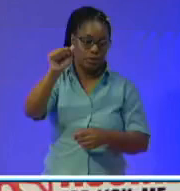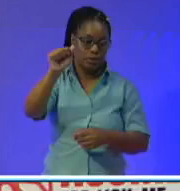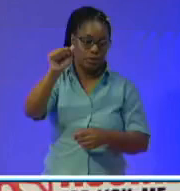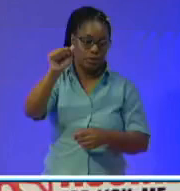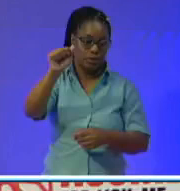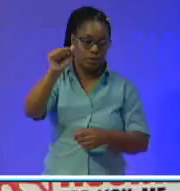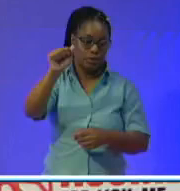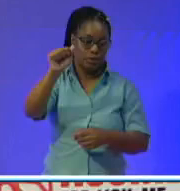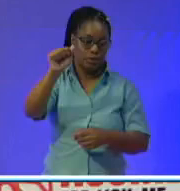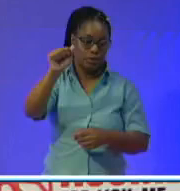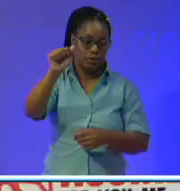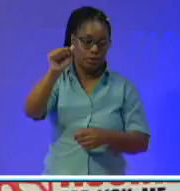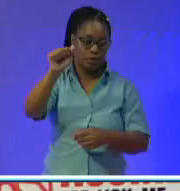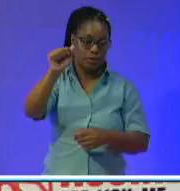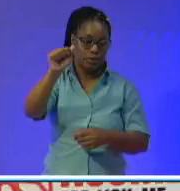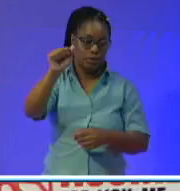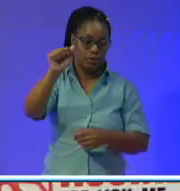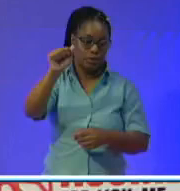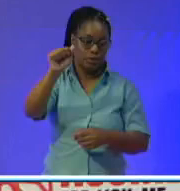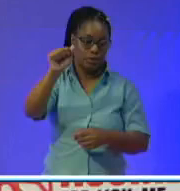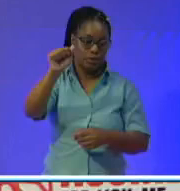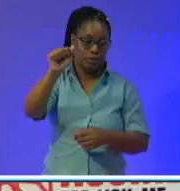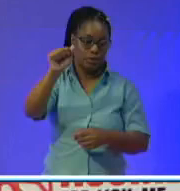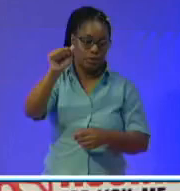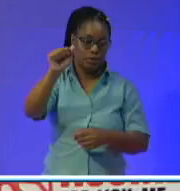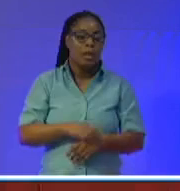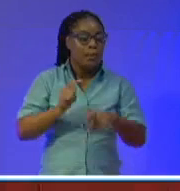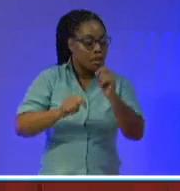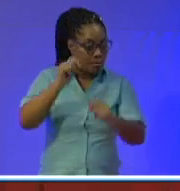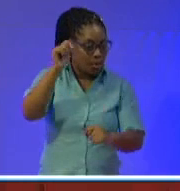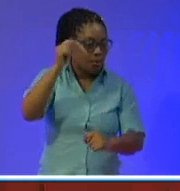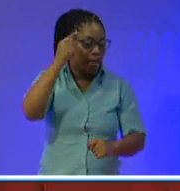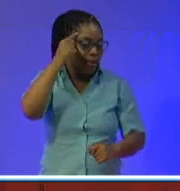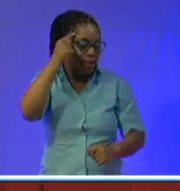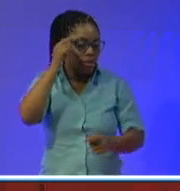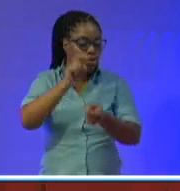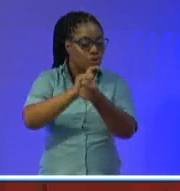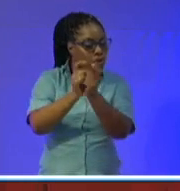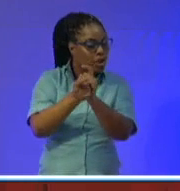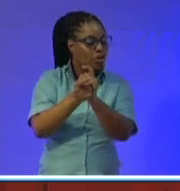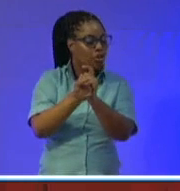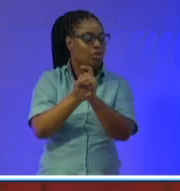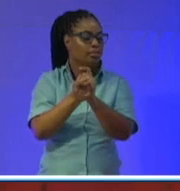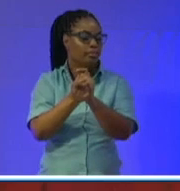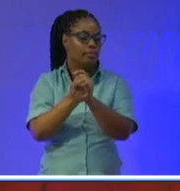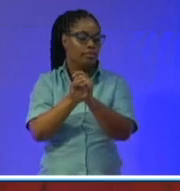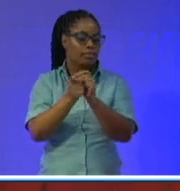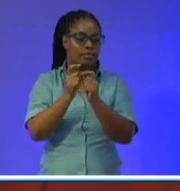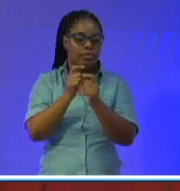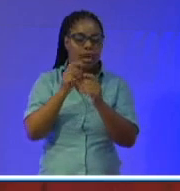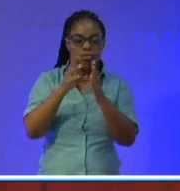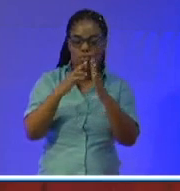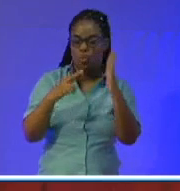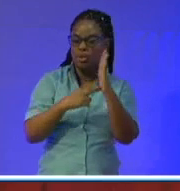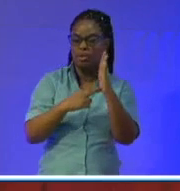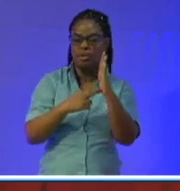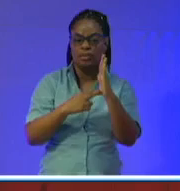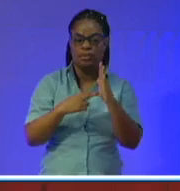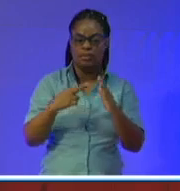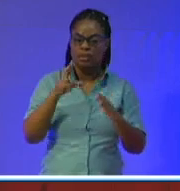guessing it's our, not out. Thank you. So we continue to monitor